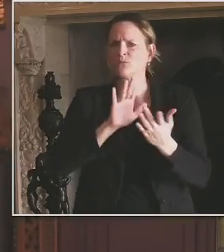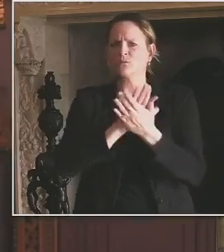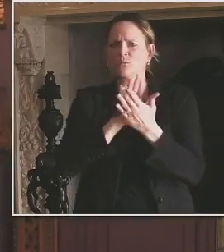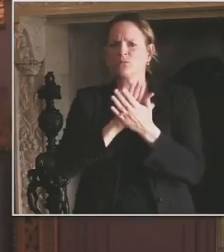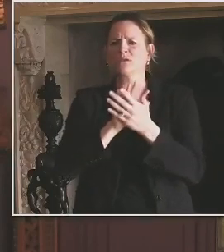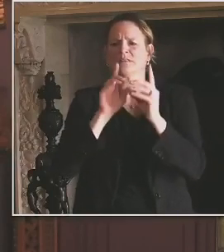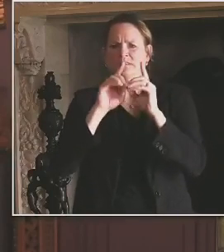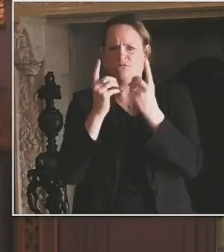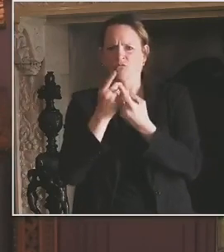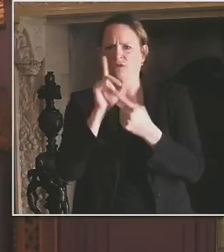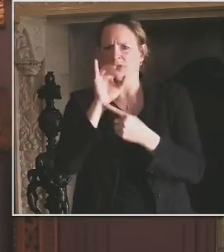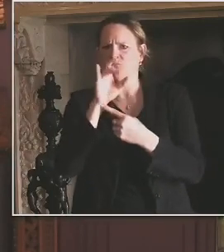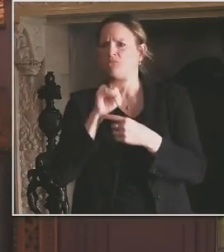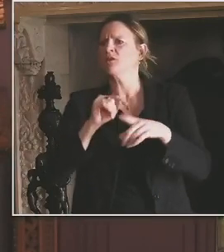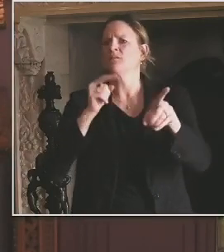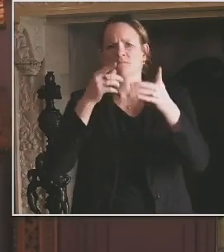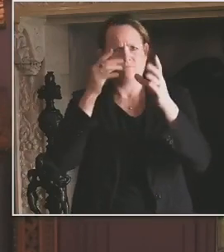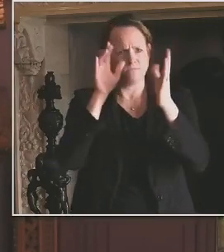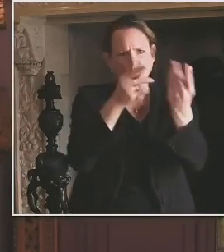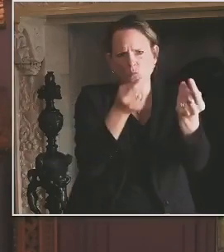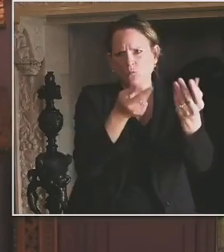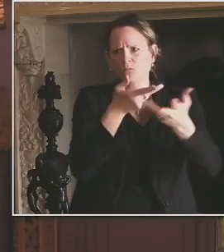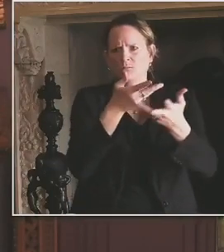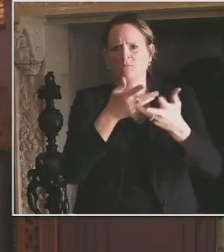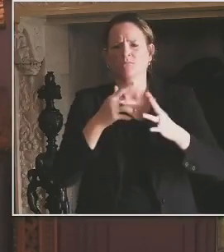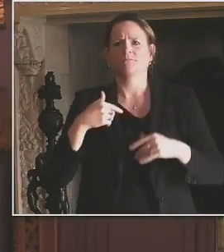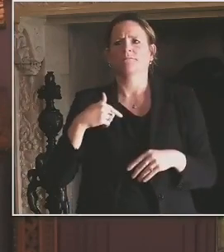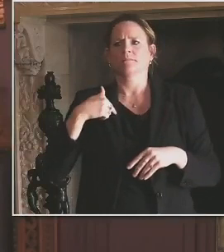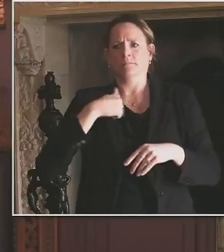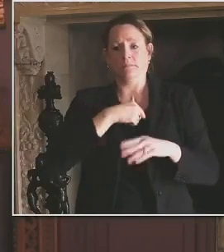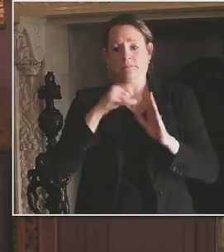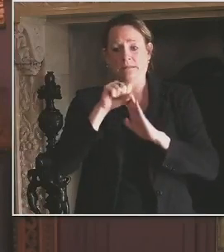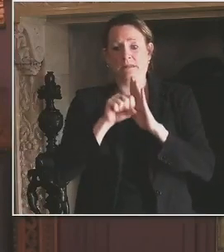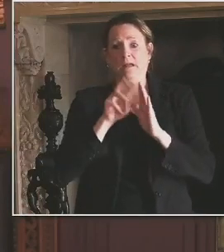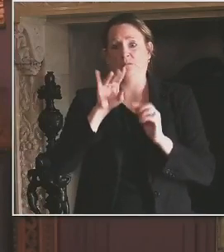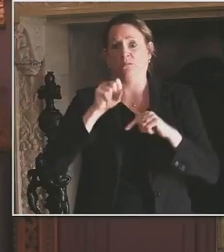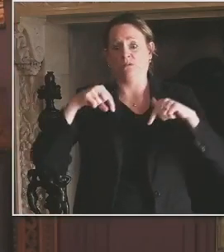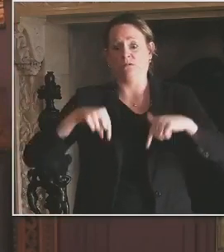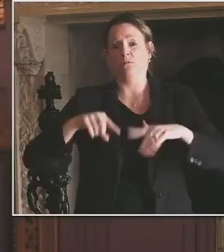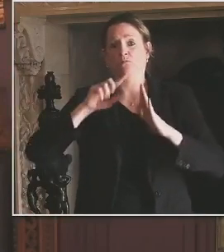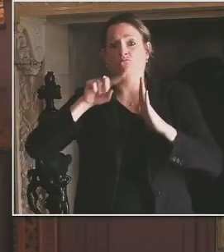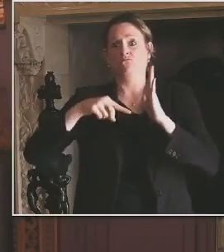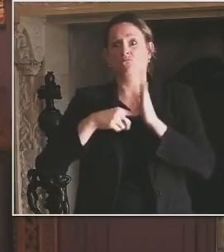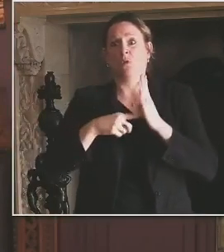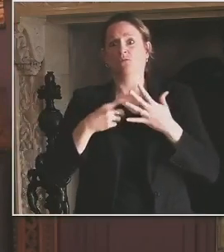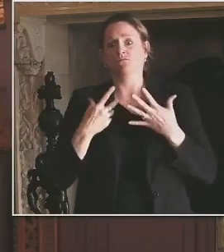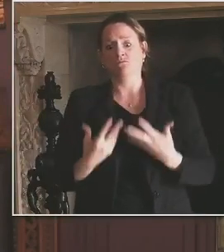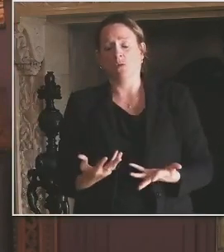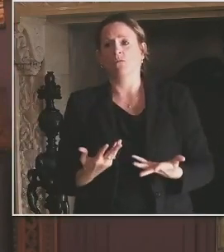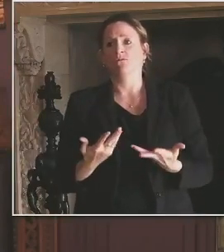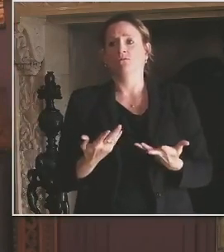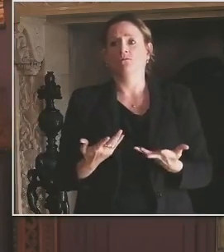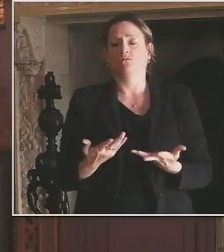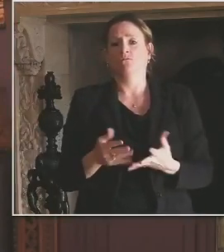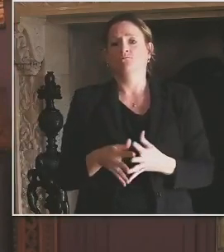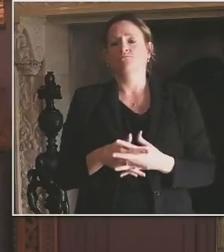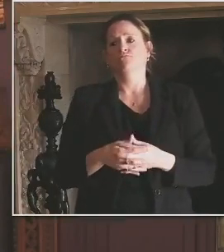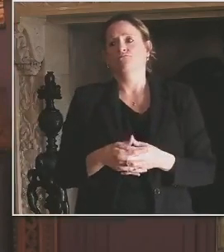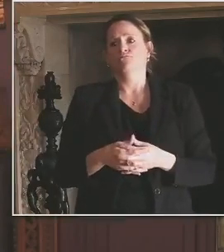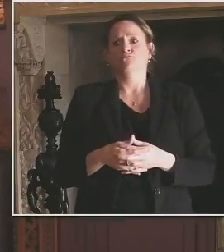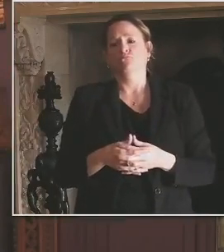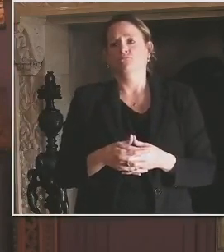Our role in this would be to, if things are completely out of control, to suggest that they not open. I'm not sure